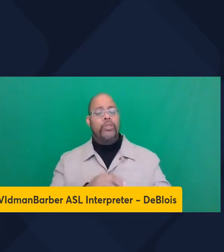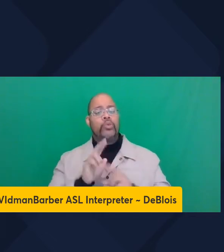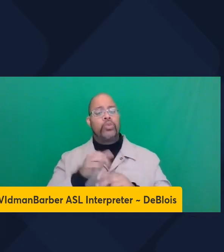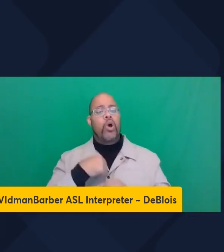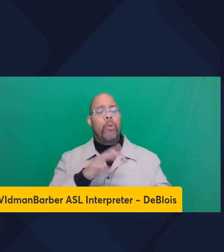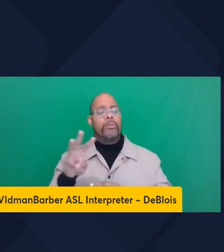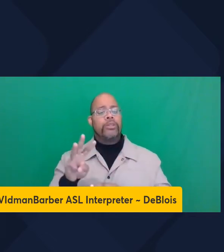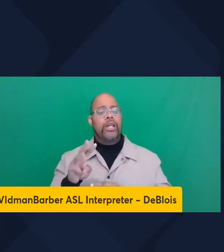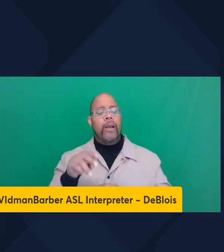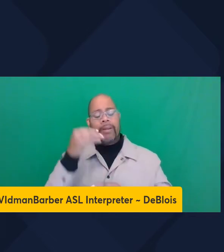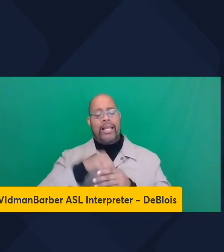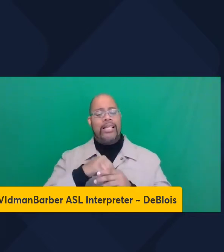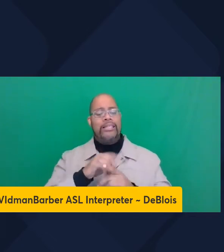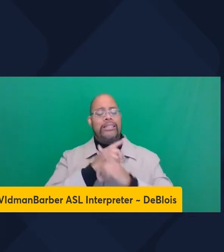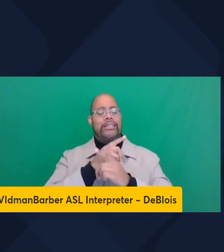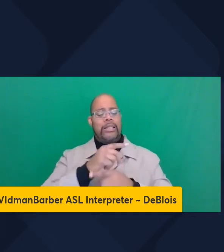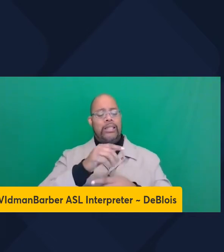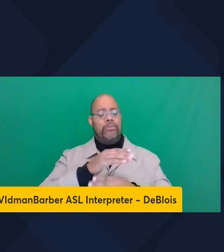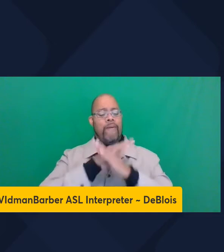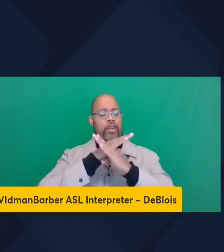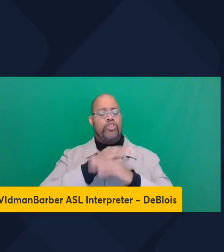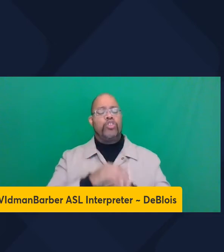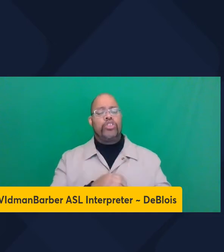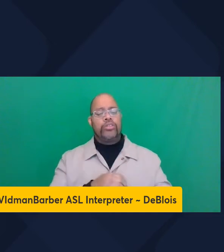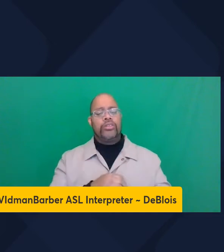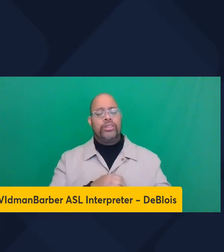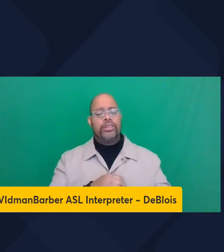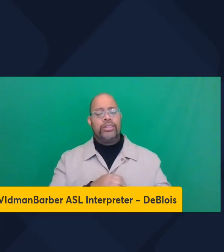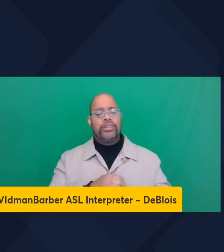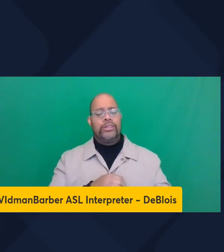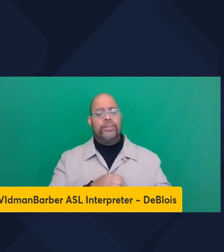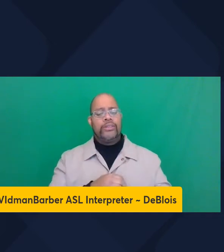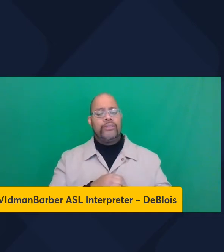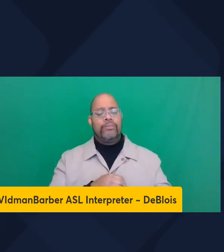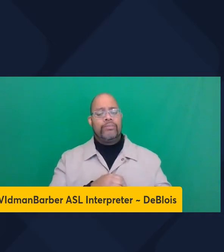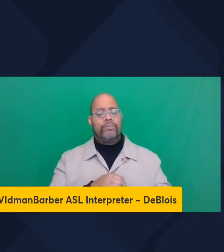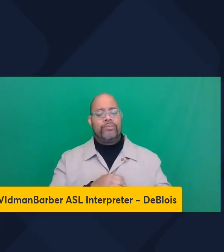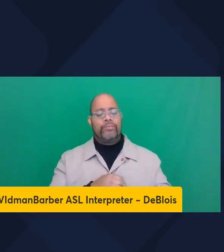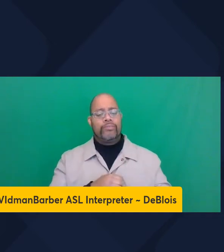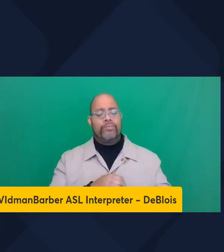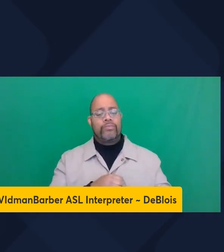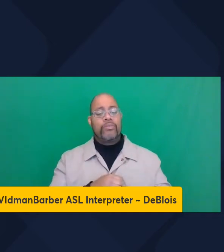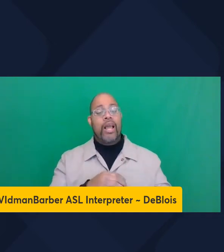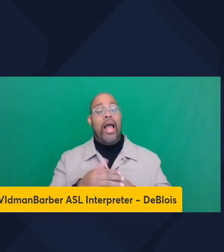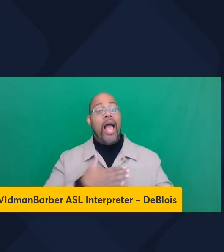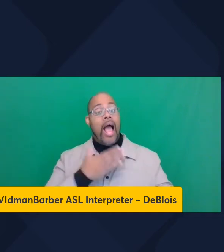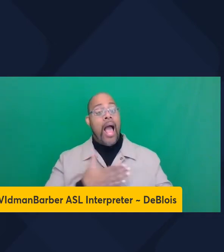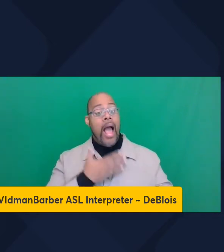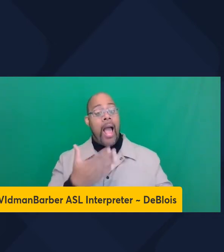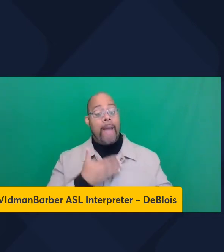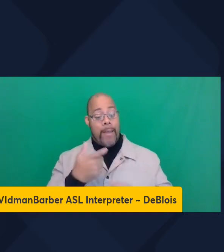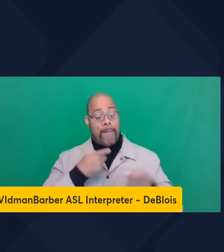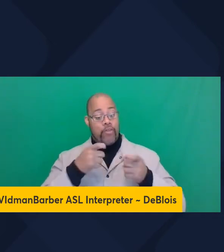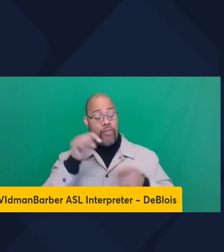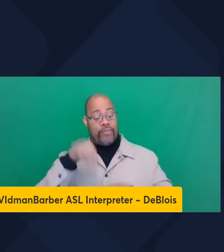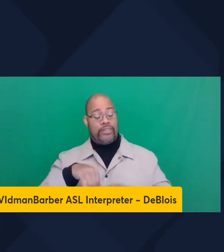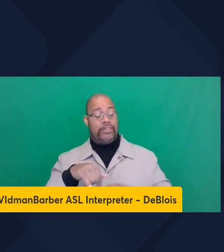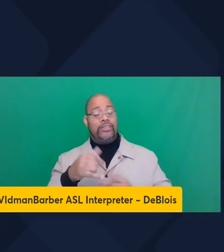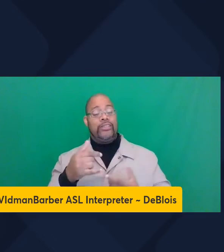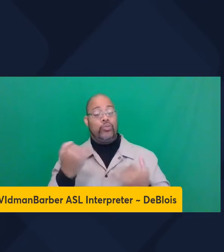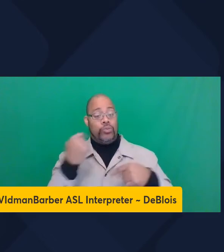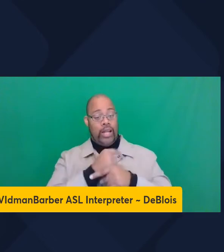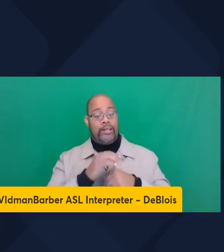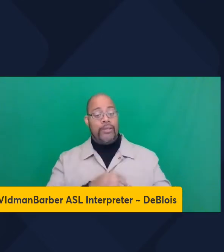website, which is blackinimmuno.org. Org is ORG. I'm really happy to be the moderator